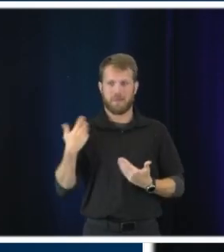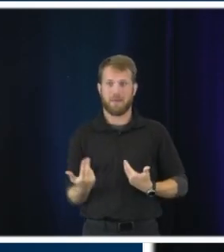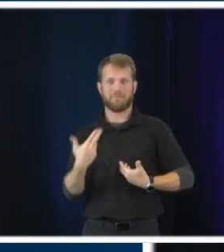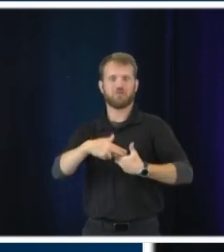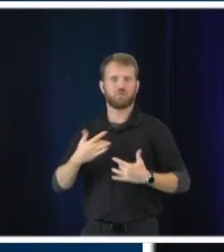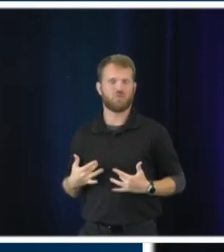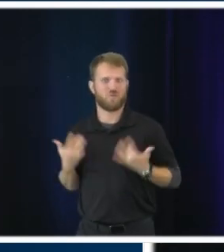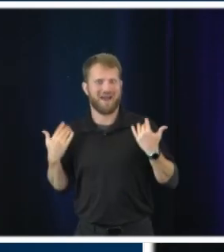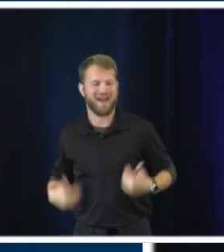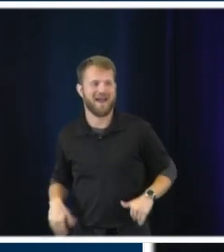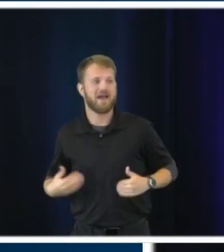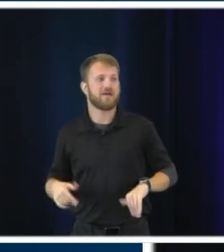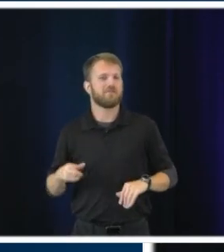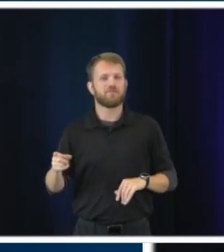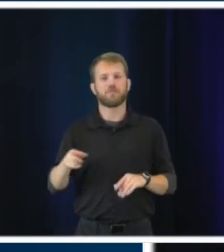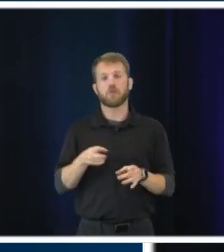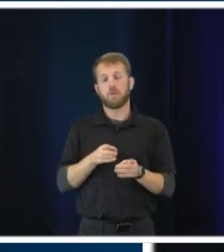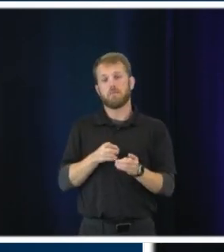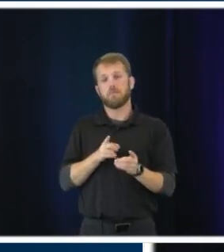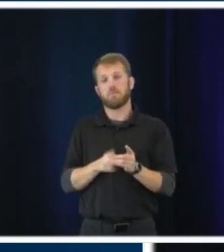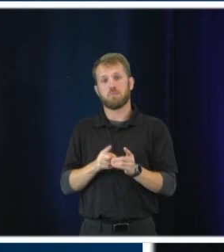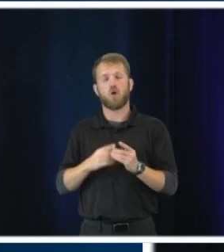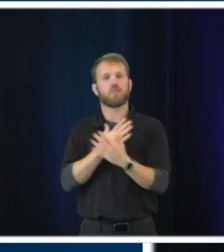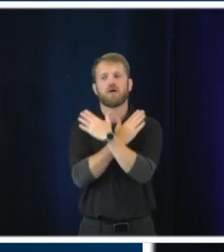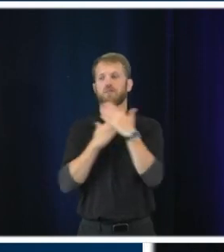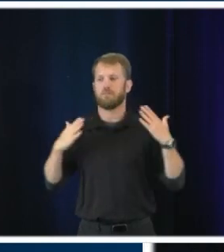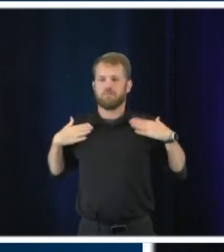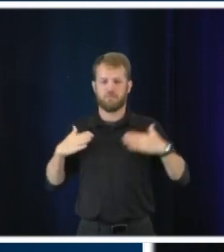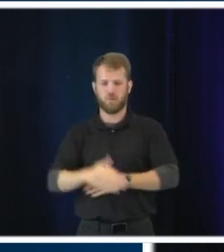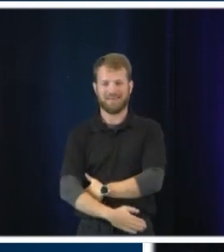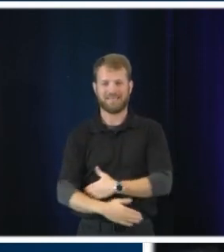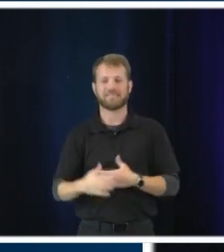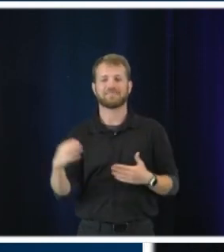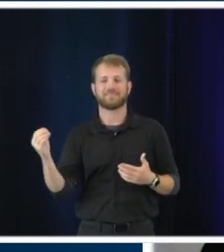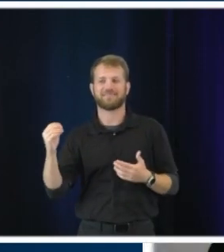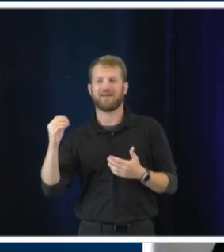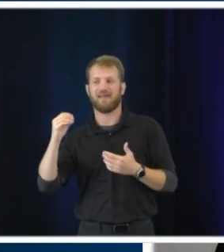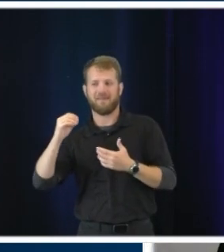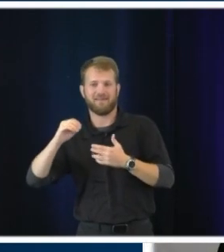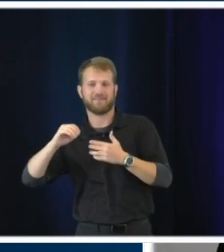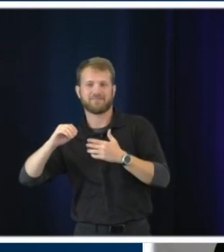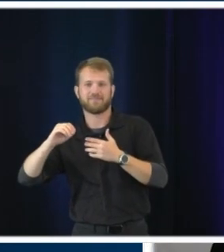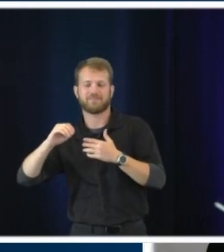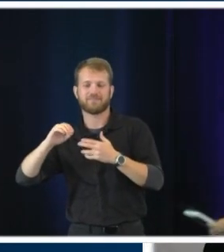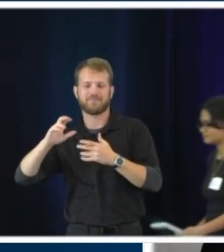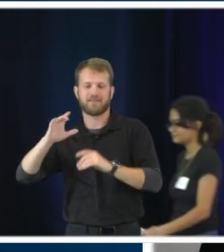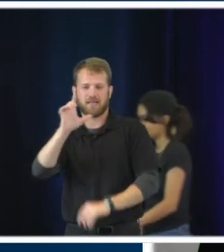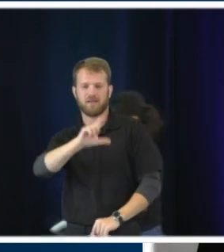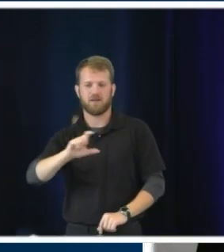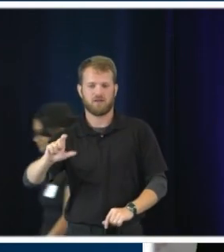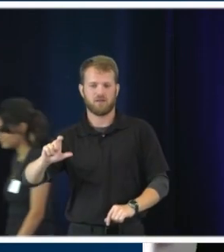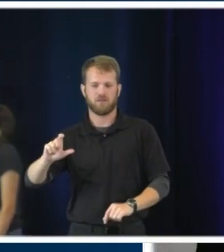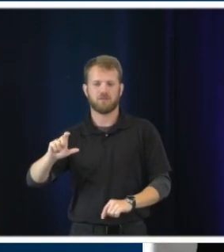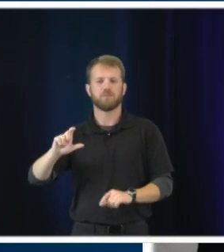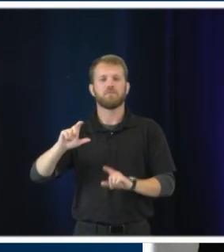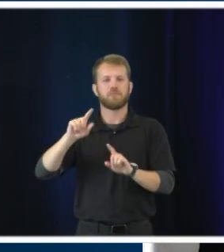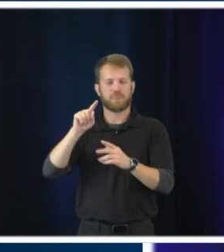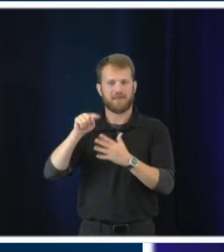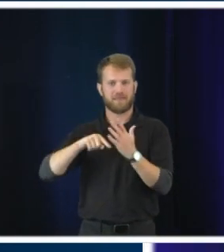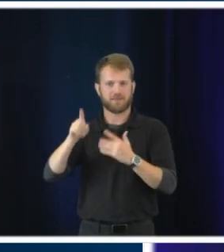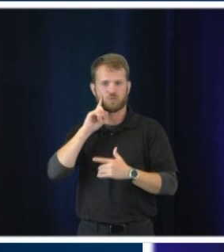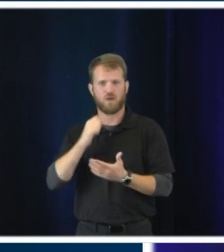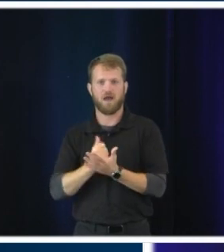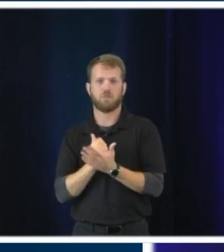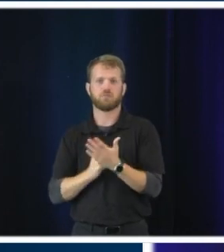increase awareness about the Bhutanese immigrant community in Central Ohio and volunteered at her local library to support